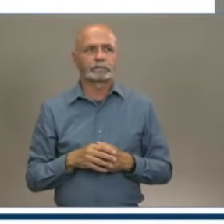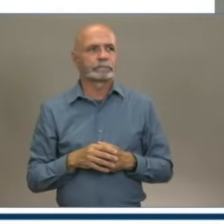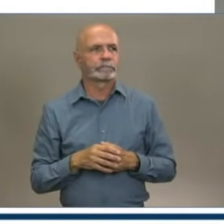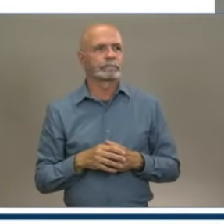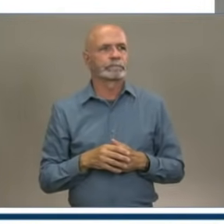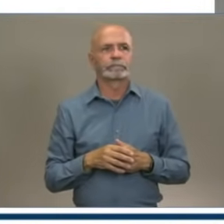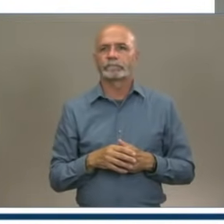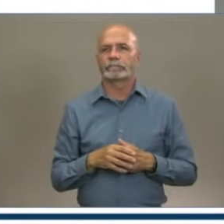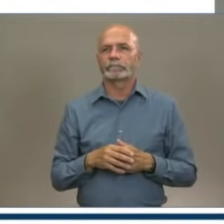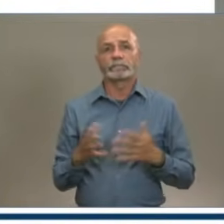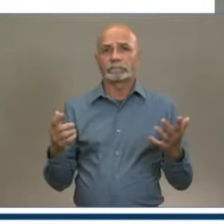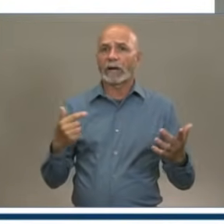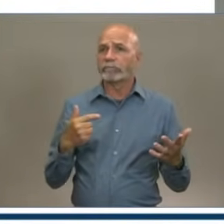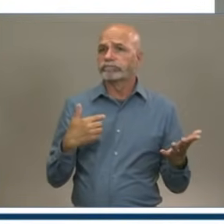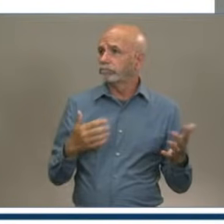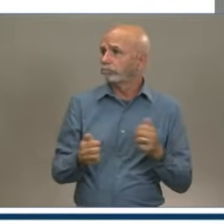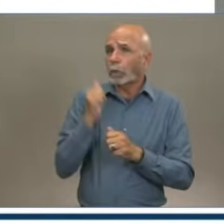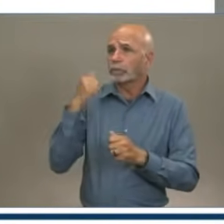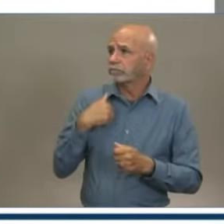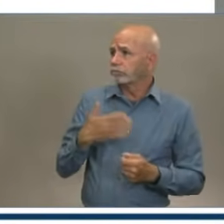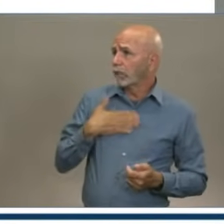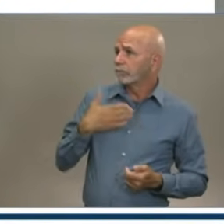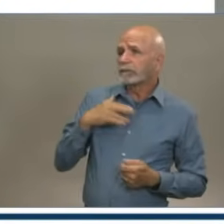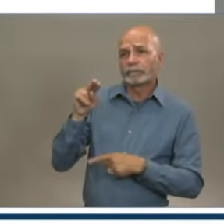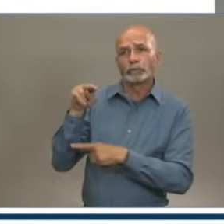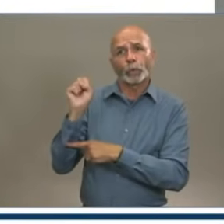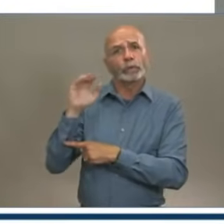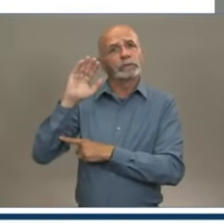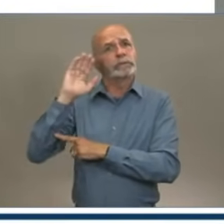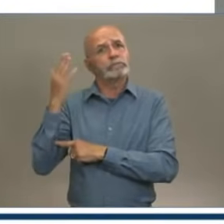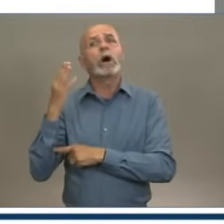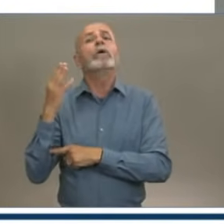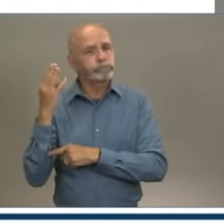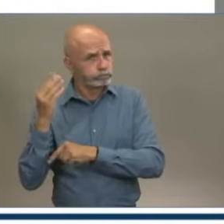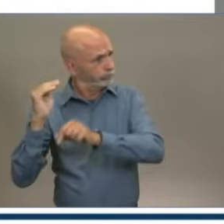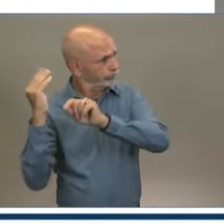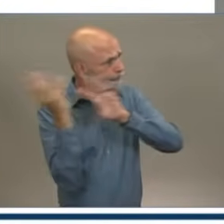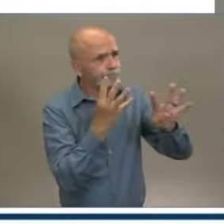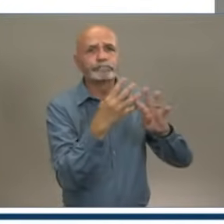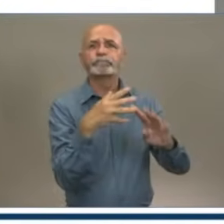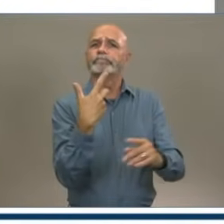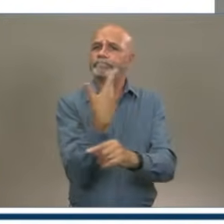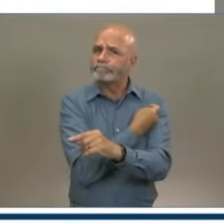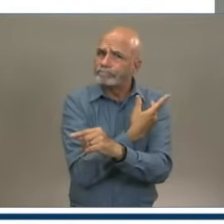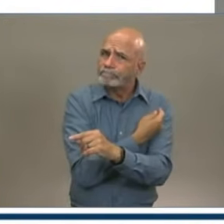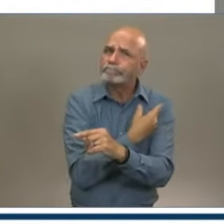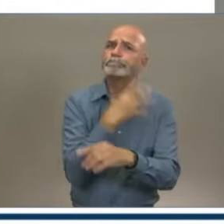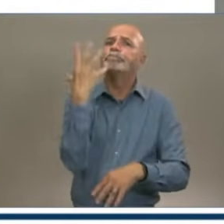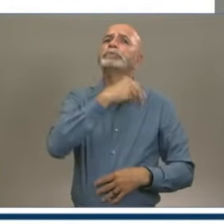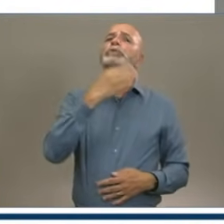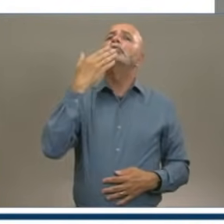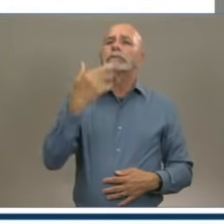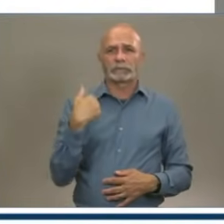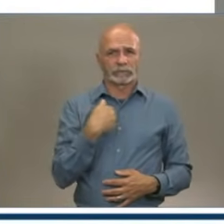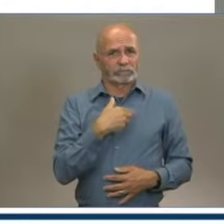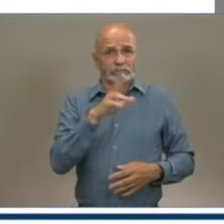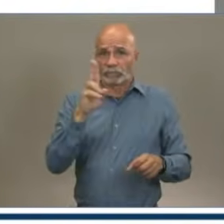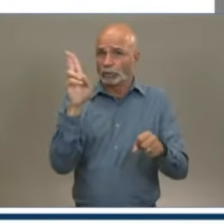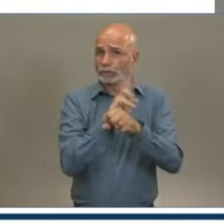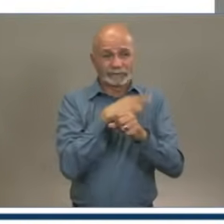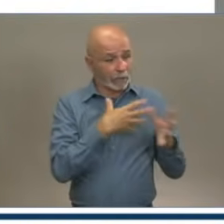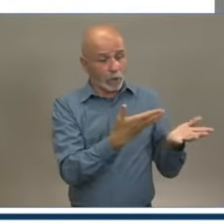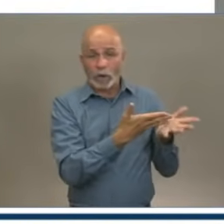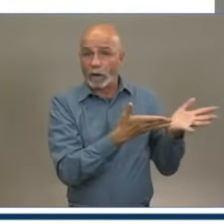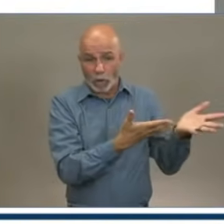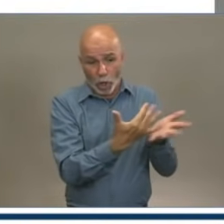the vast majority of Nova Scotians continue to come forward to get vaccinated, and we continue to use all the vaccine that we have